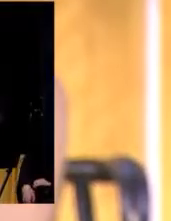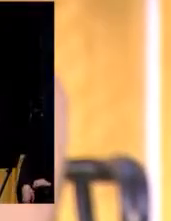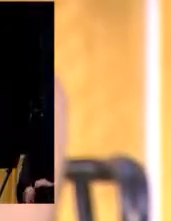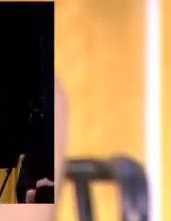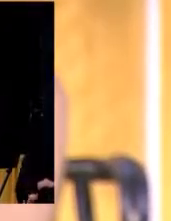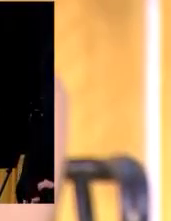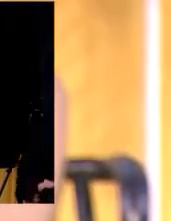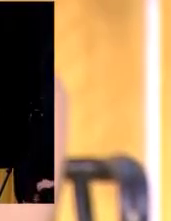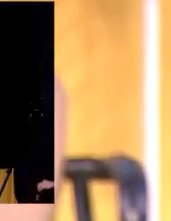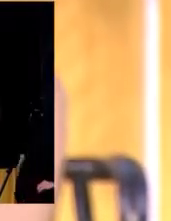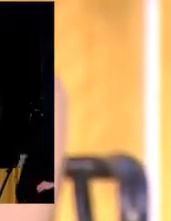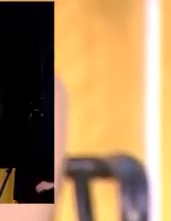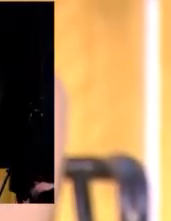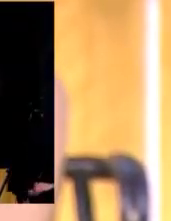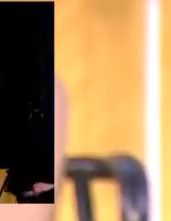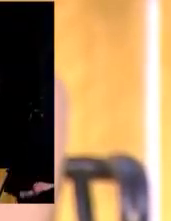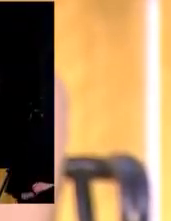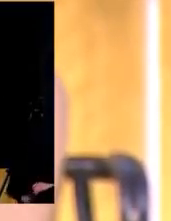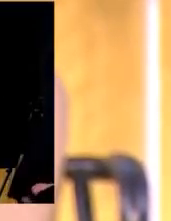Good afternoon.